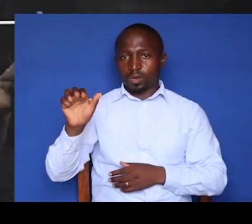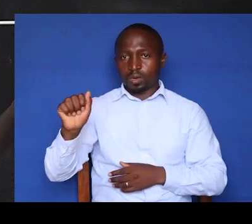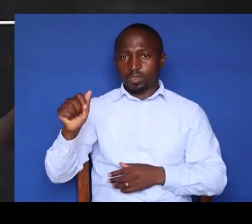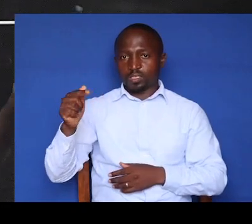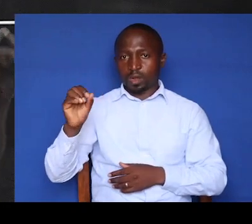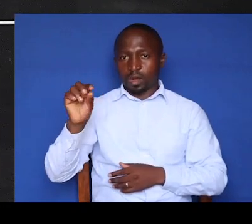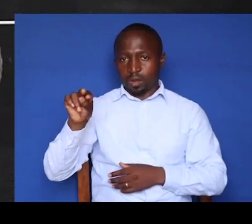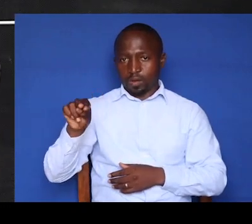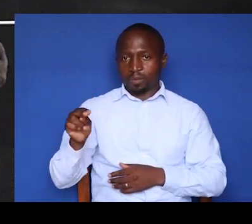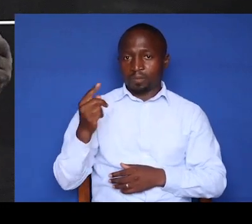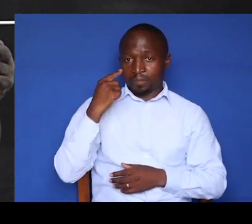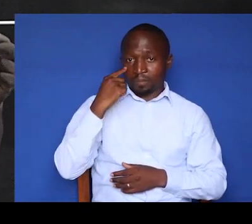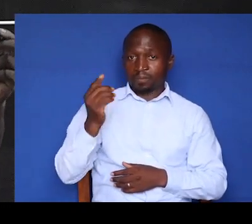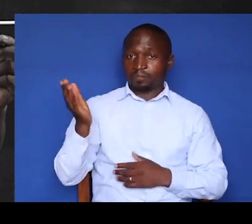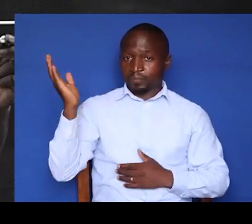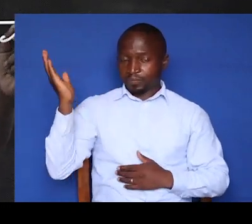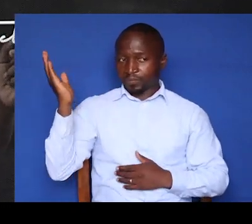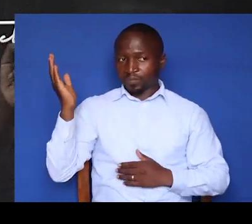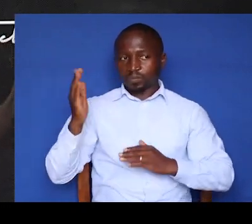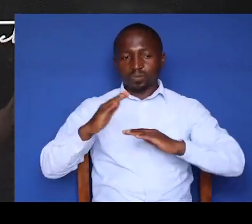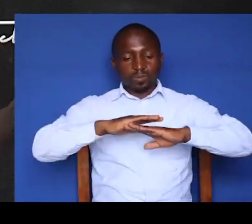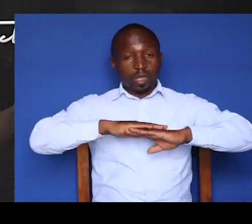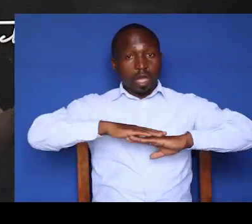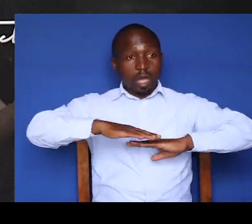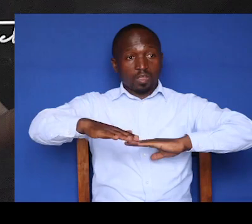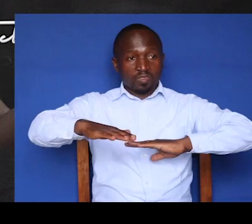below the surface, it can be much